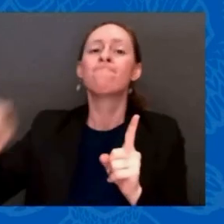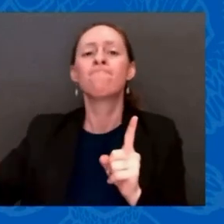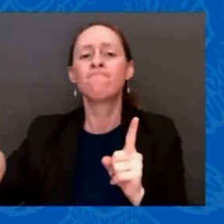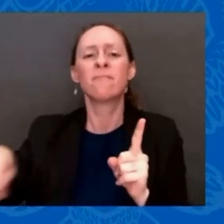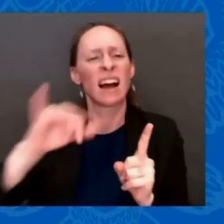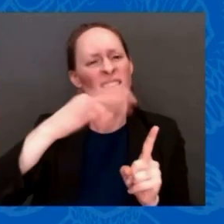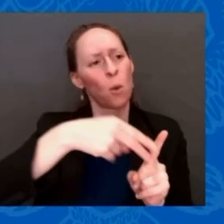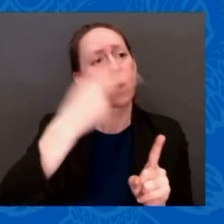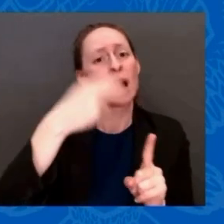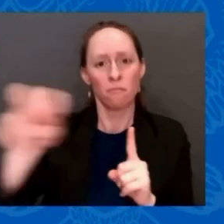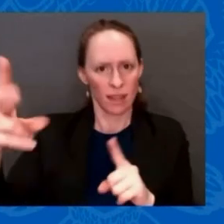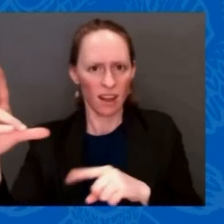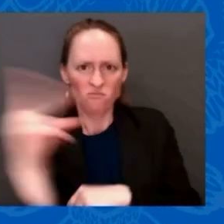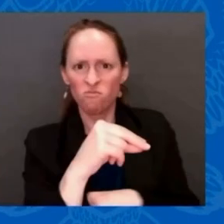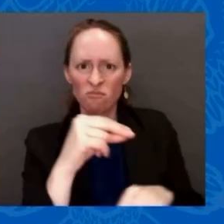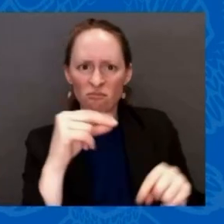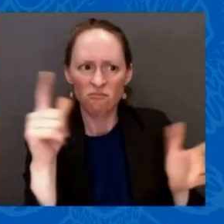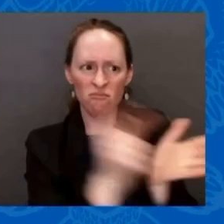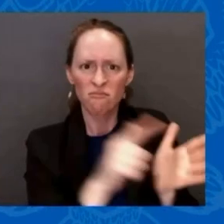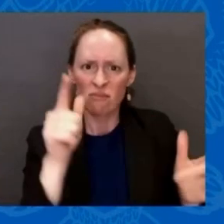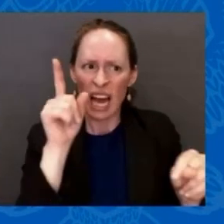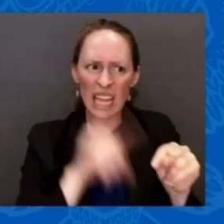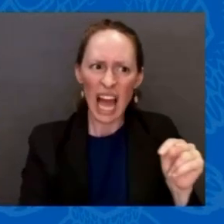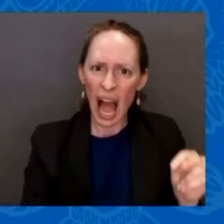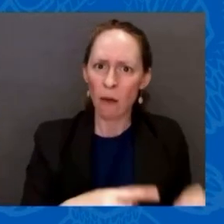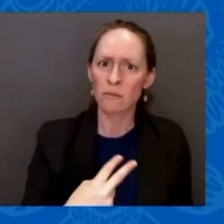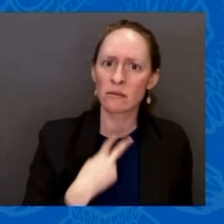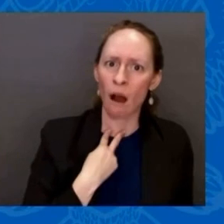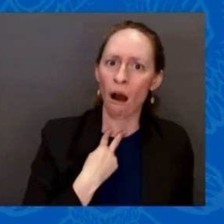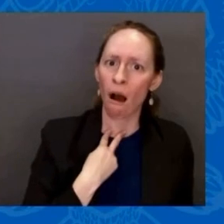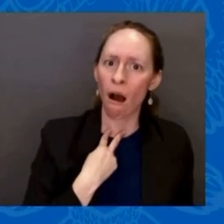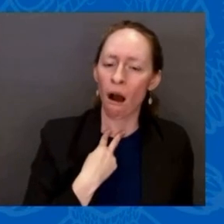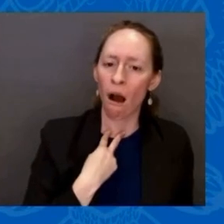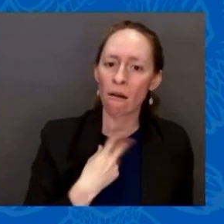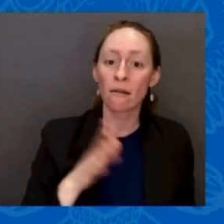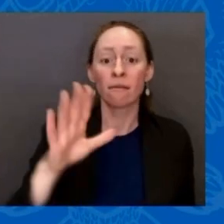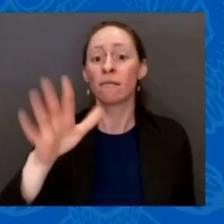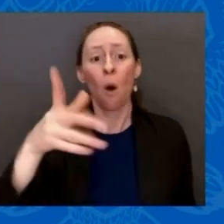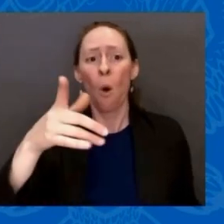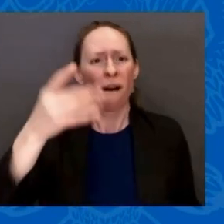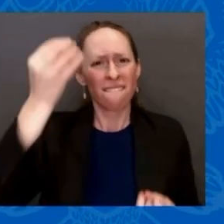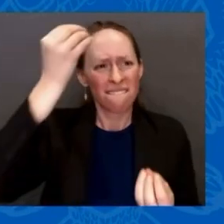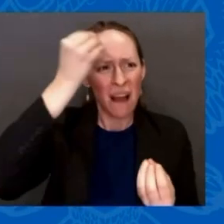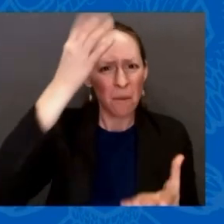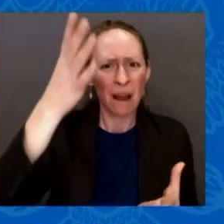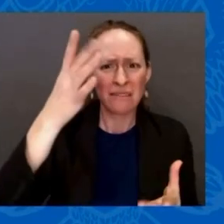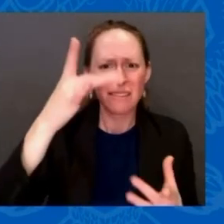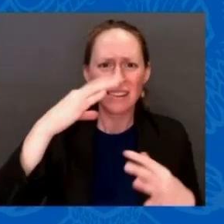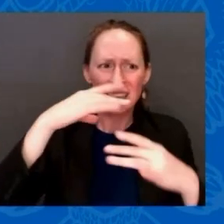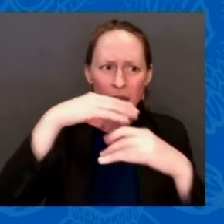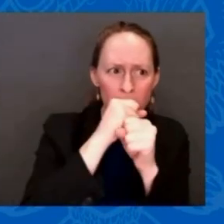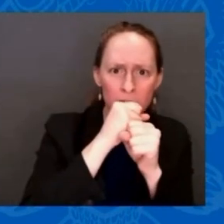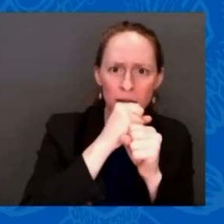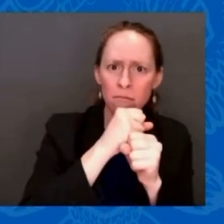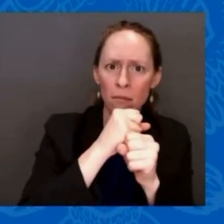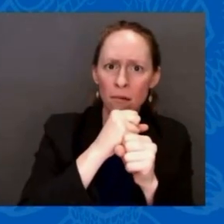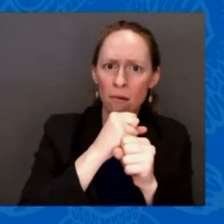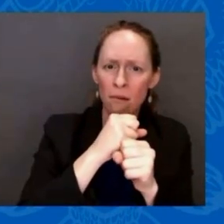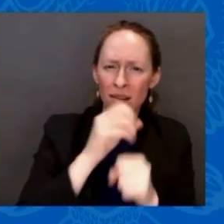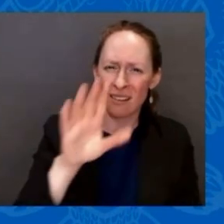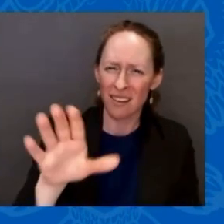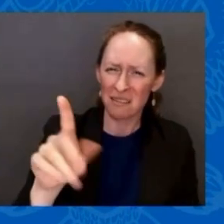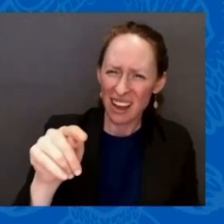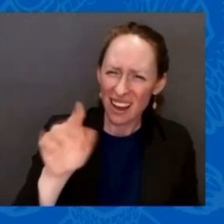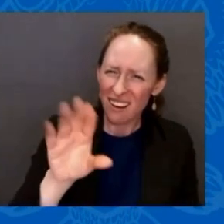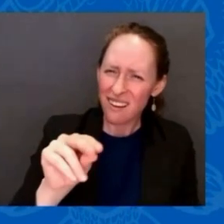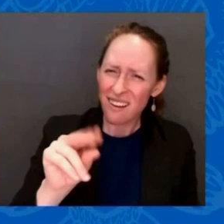trade secrets. It's another thing when you're doing the same thing of flipping a hamburger and you're going to get 5 cents more by walking across the street to a different place.